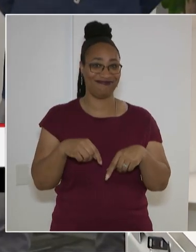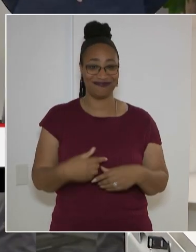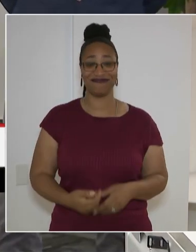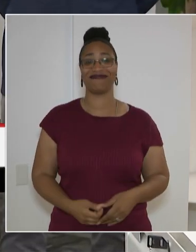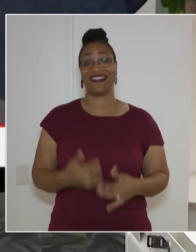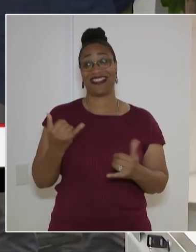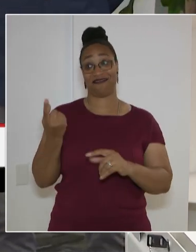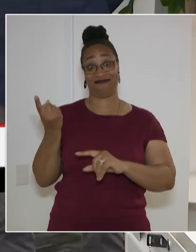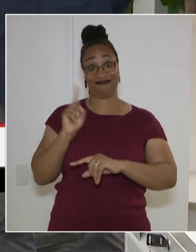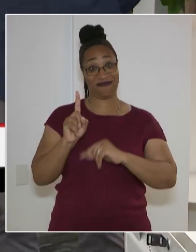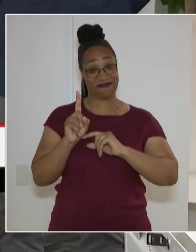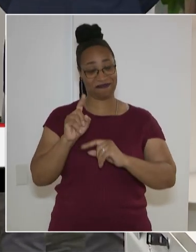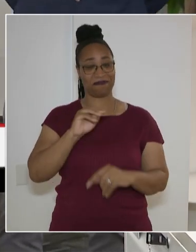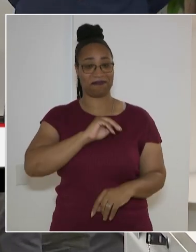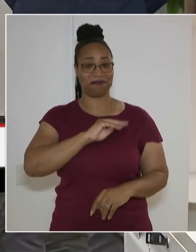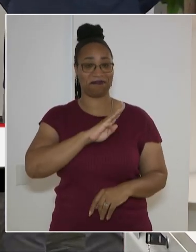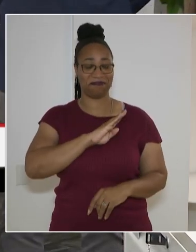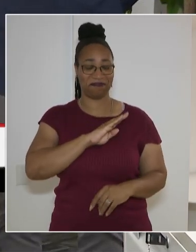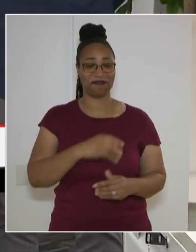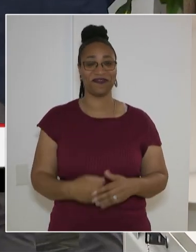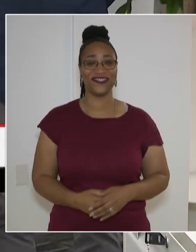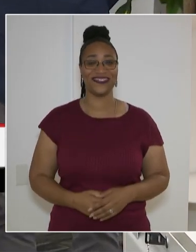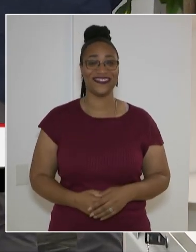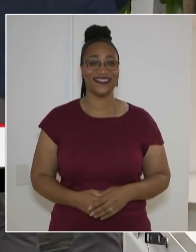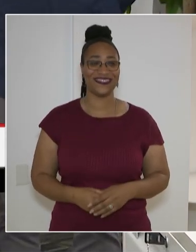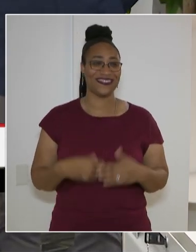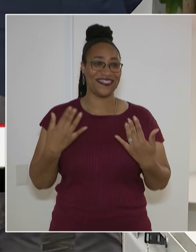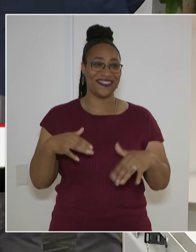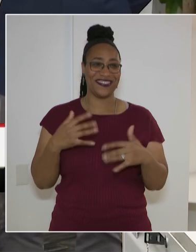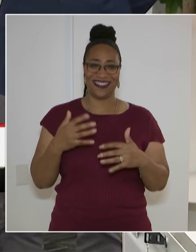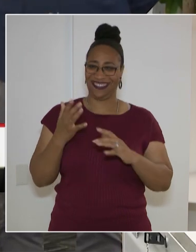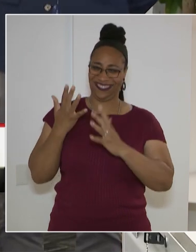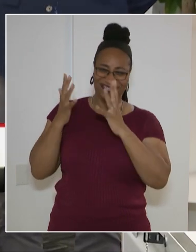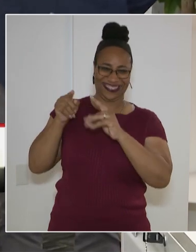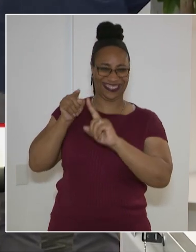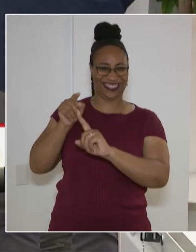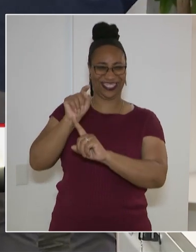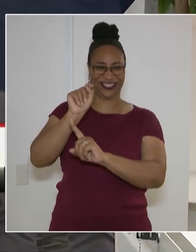Welcome. Let's give Travis and the Rush family a big round of applause.